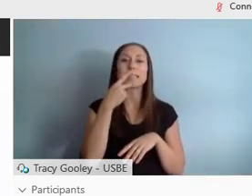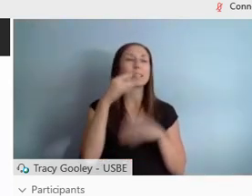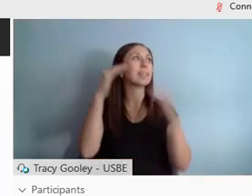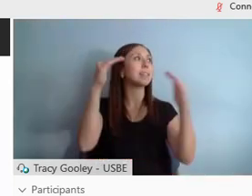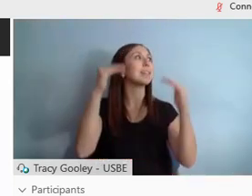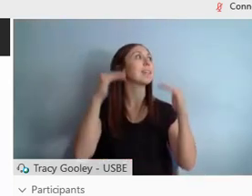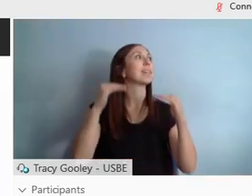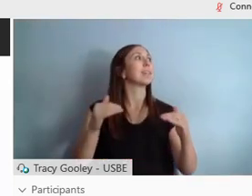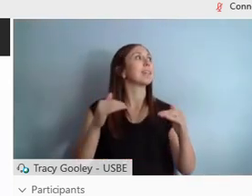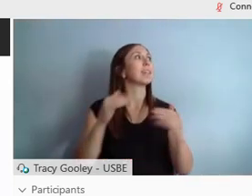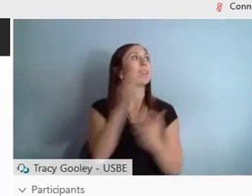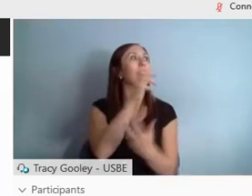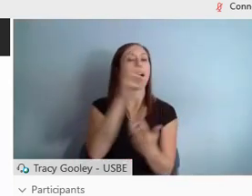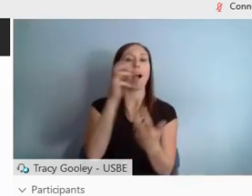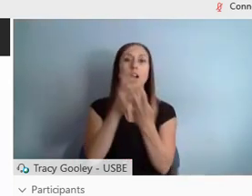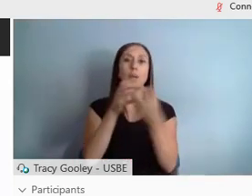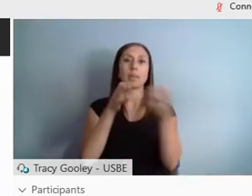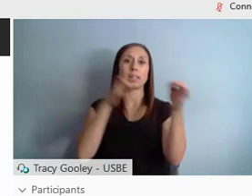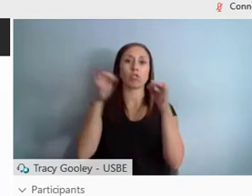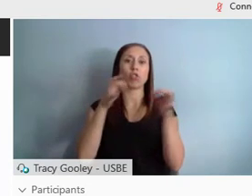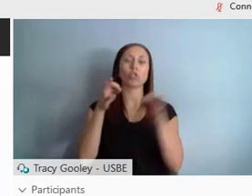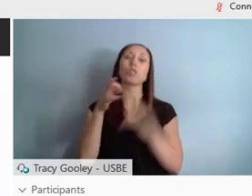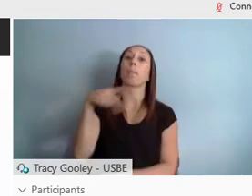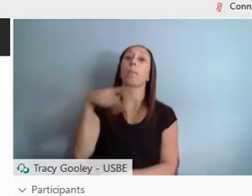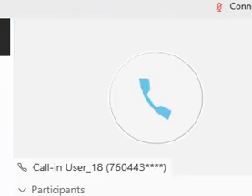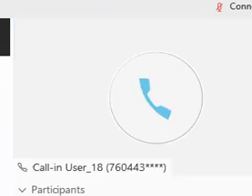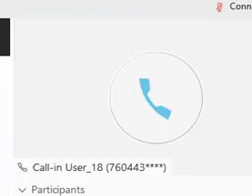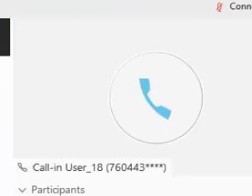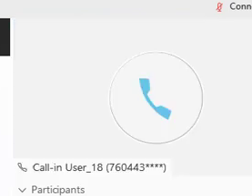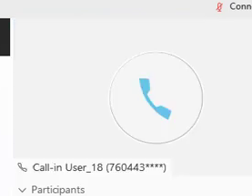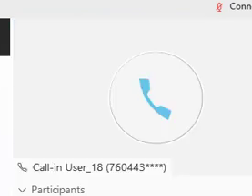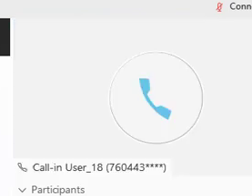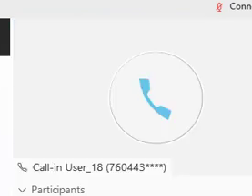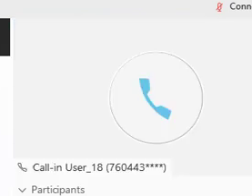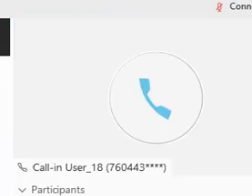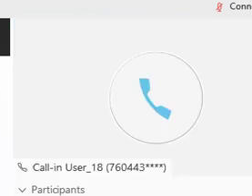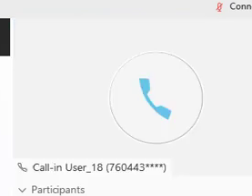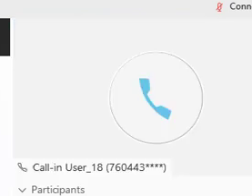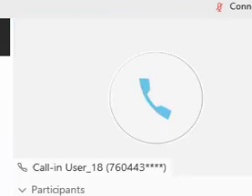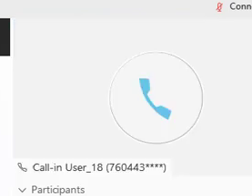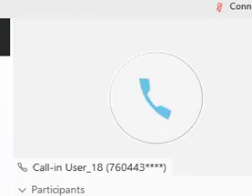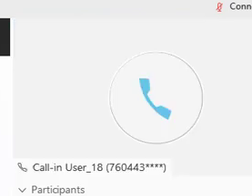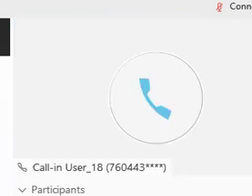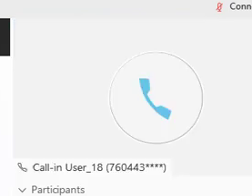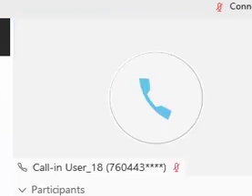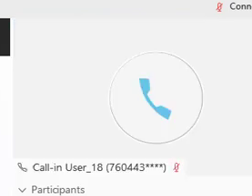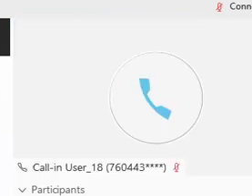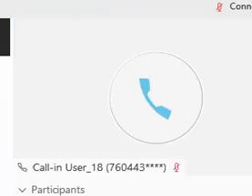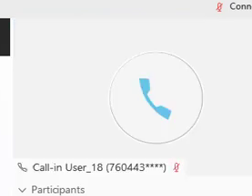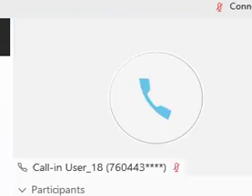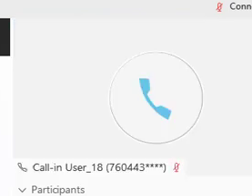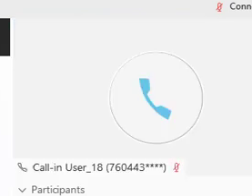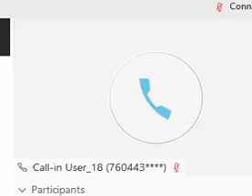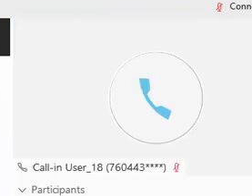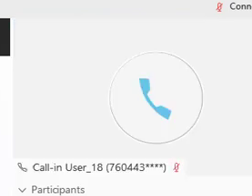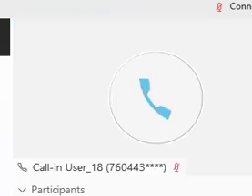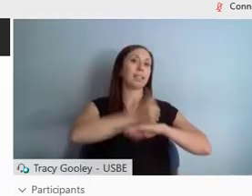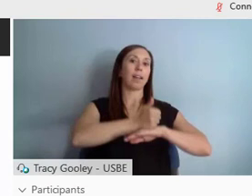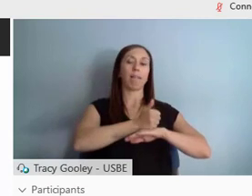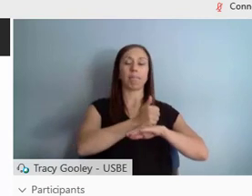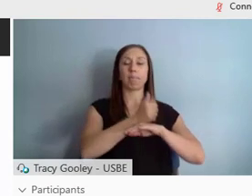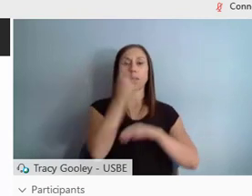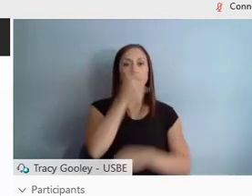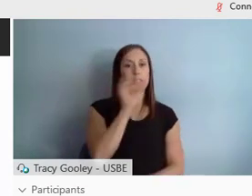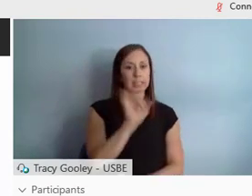accommodated instructions are in purple at the bottom. And you'll notice that across all items, the outline is the